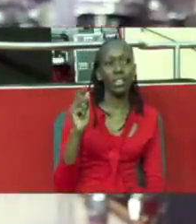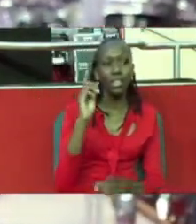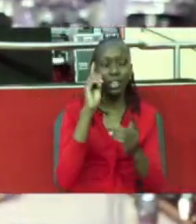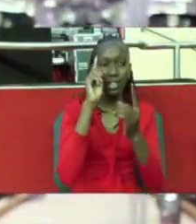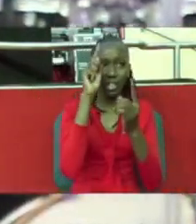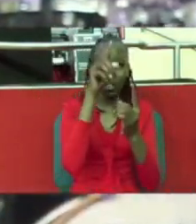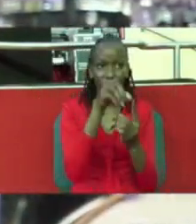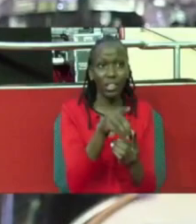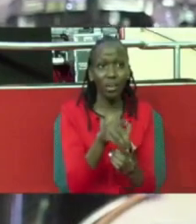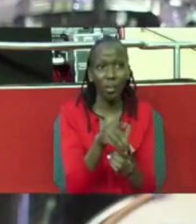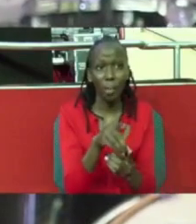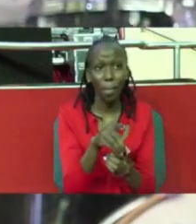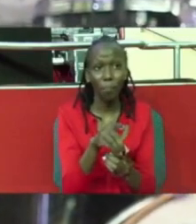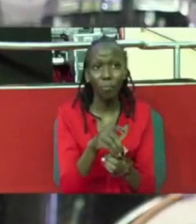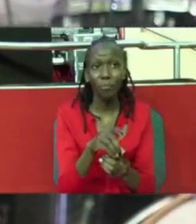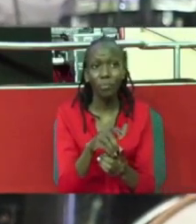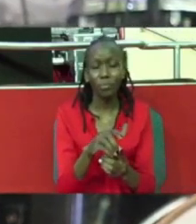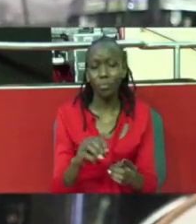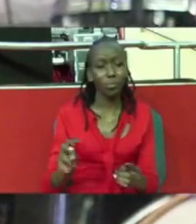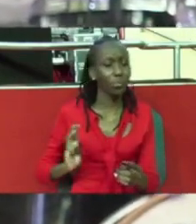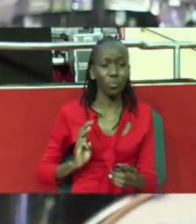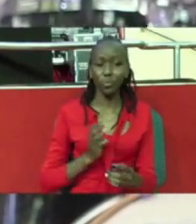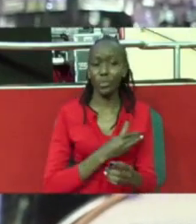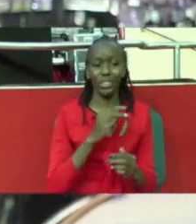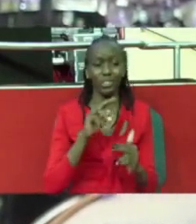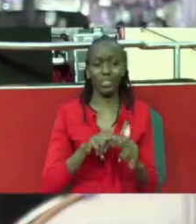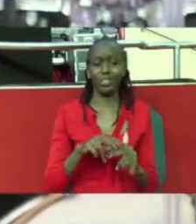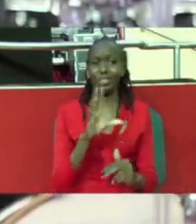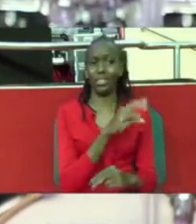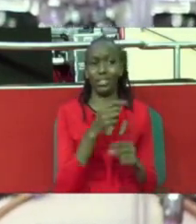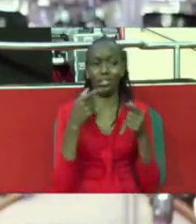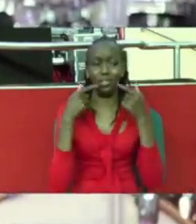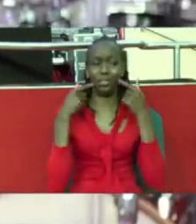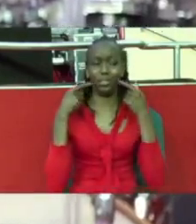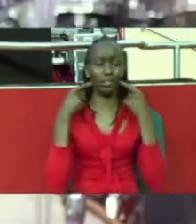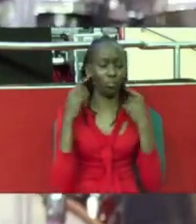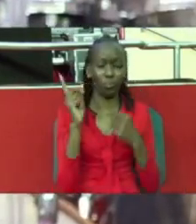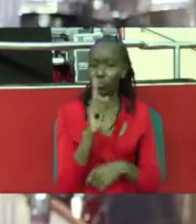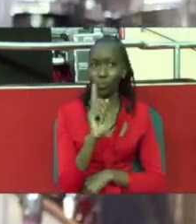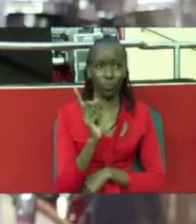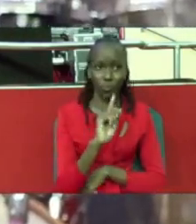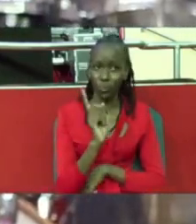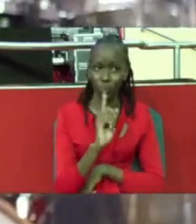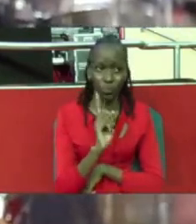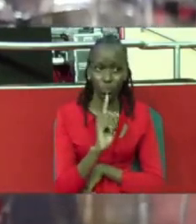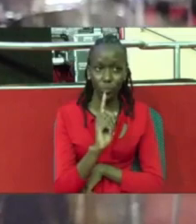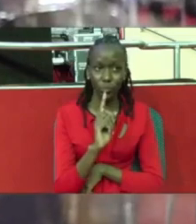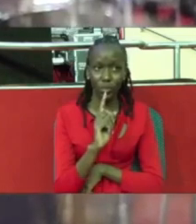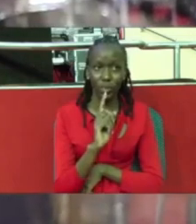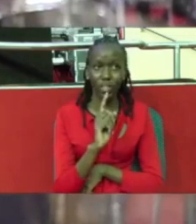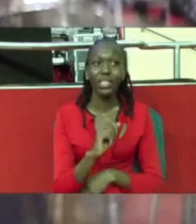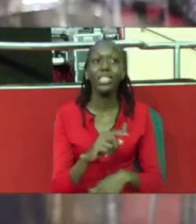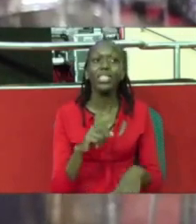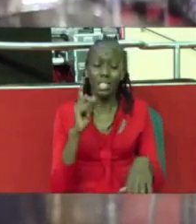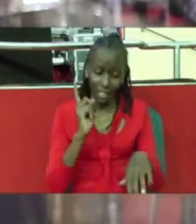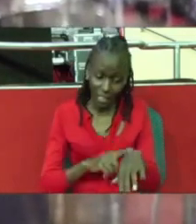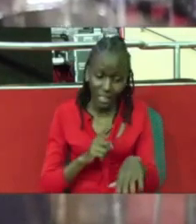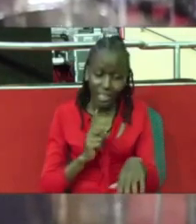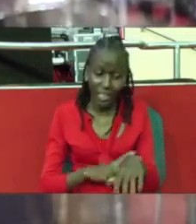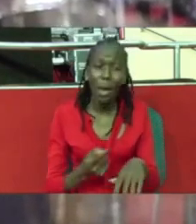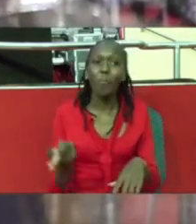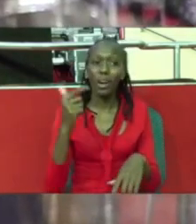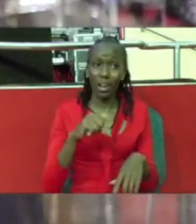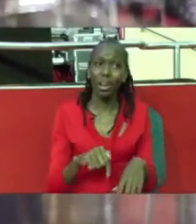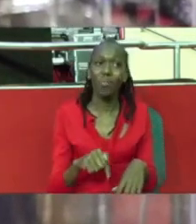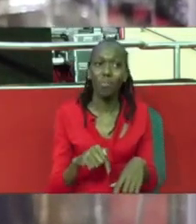wa taifa letu. We cannot afford to sit and smile. Hatuwezi uweza kuketi na kutambaza. It has come a time we must lock some doors.